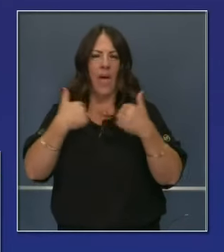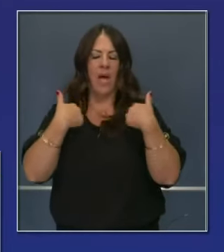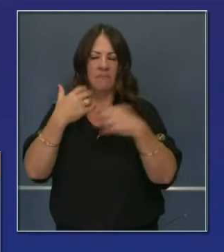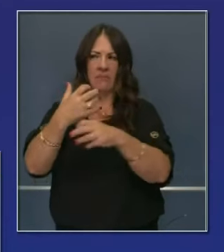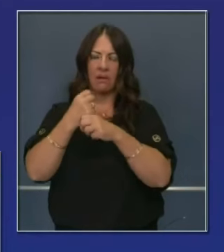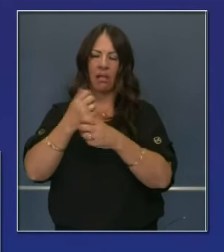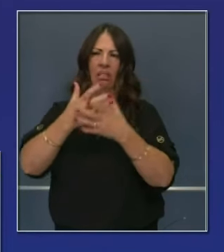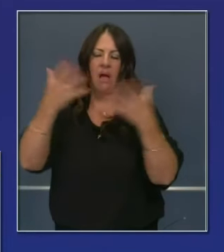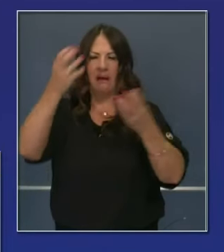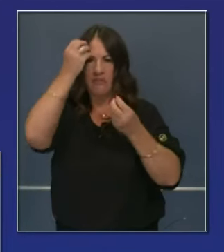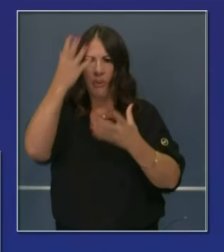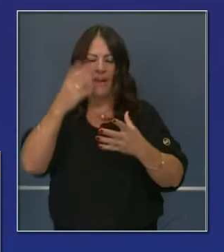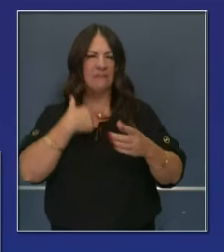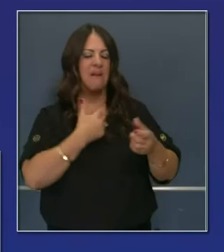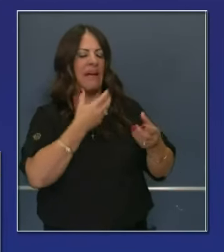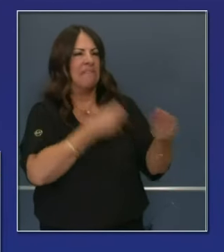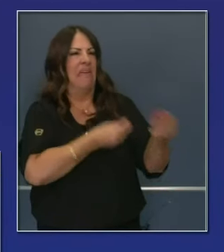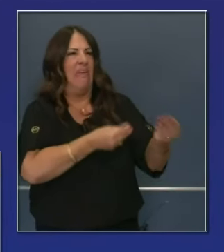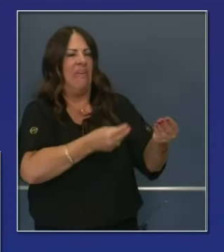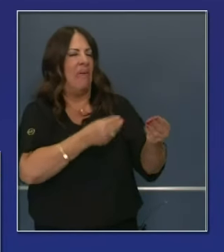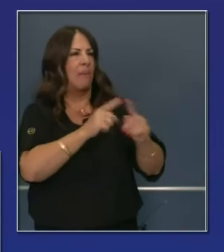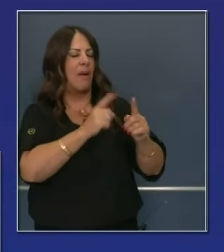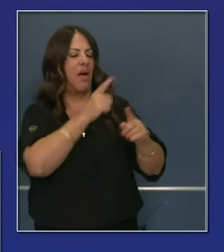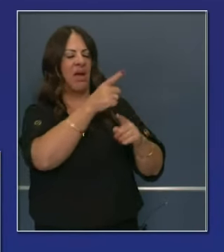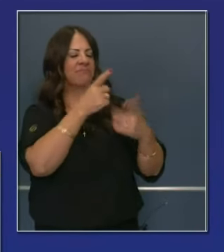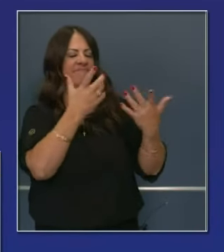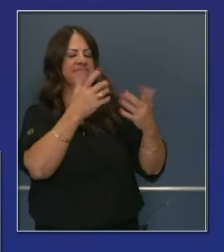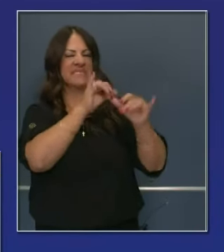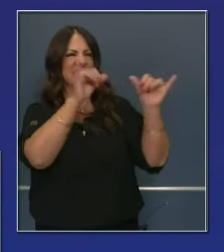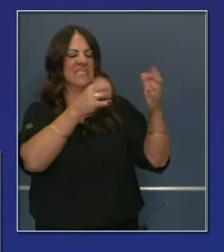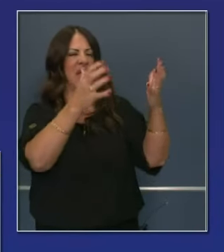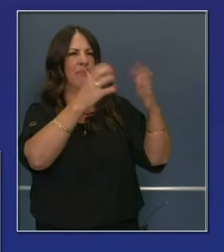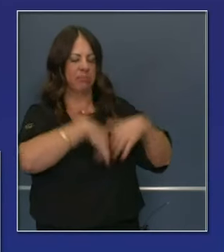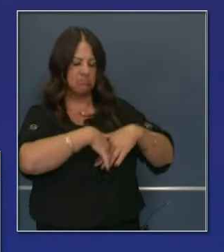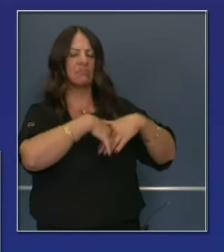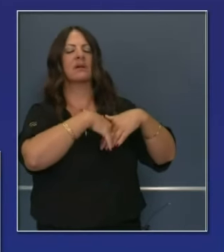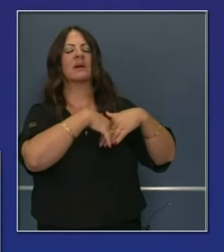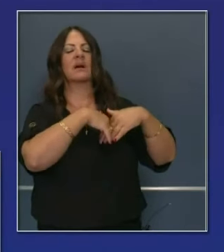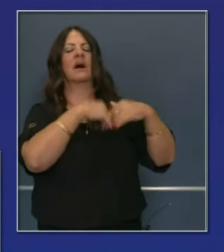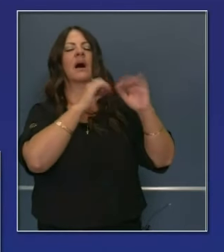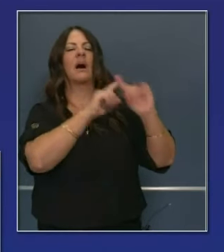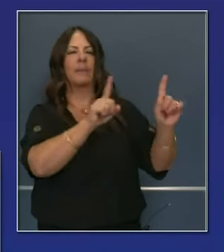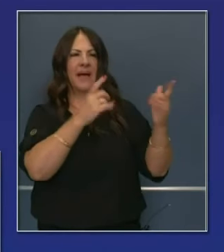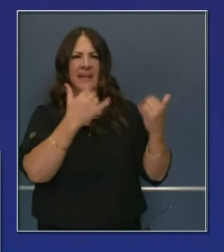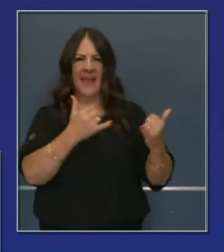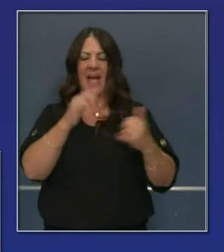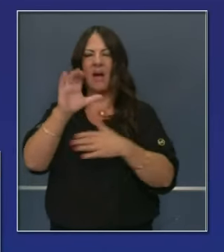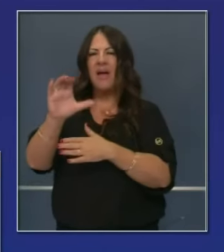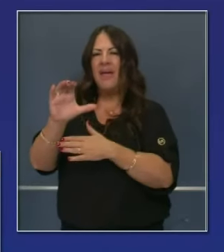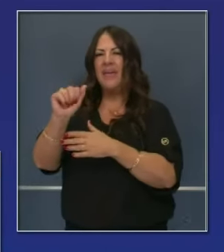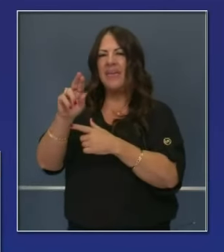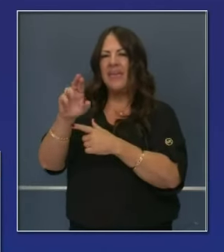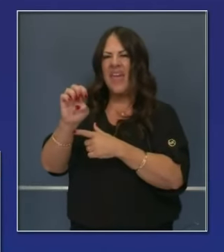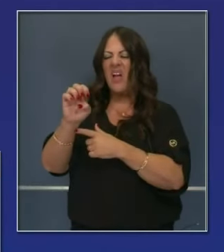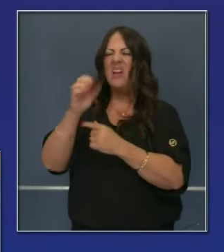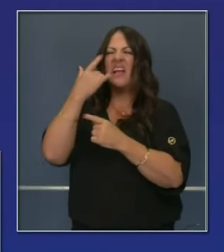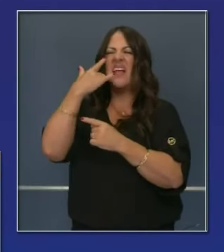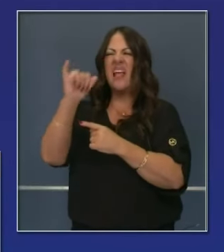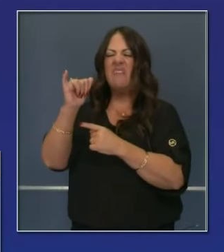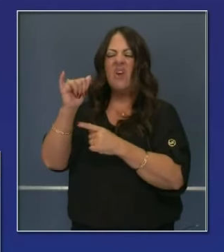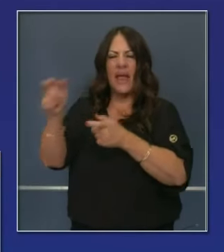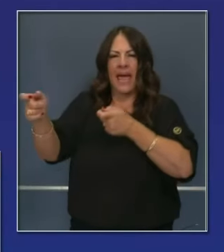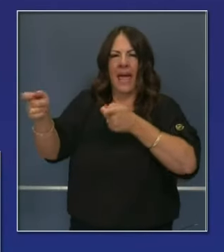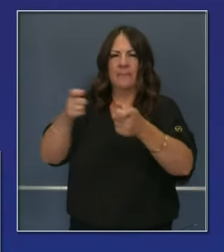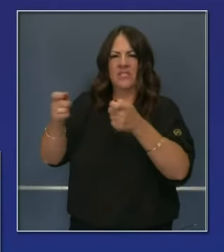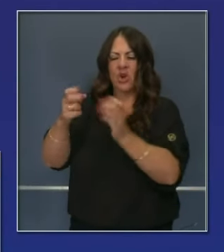in the state. The good news is we do have a data management system called CARE. It's our California Immunization Registry. Again,